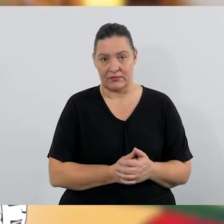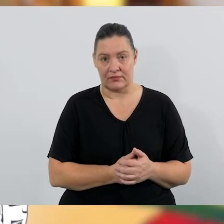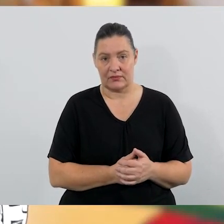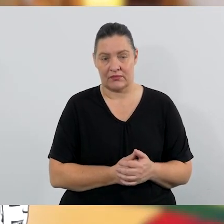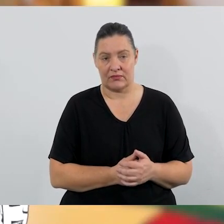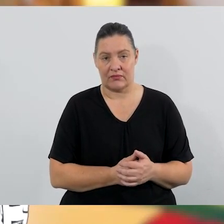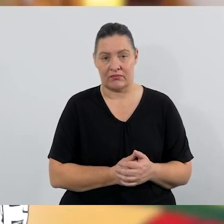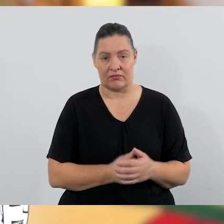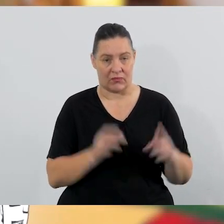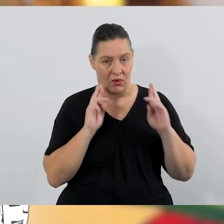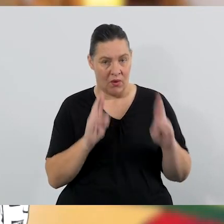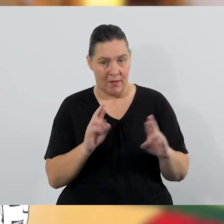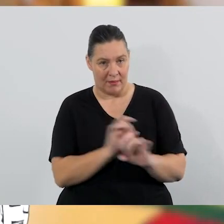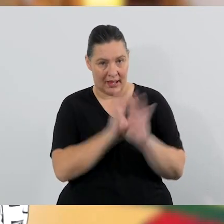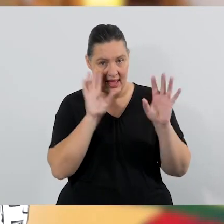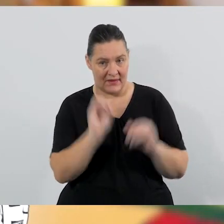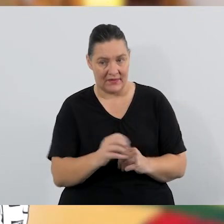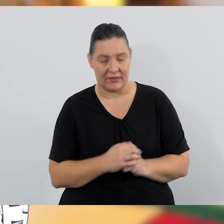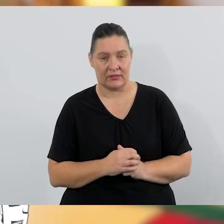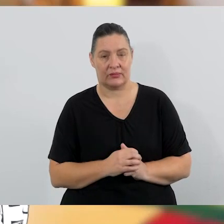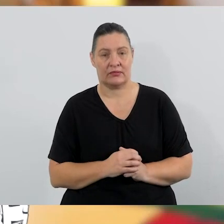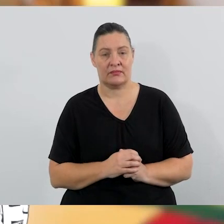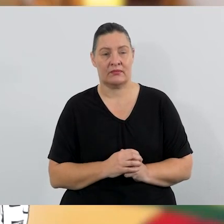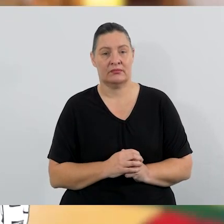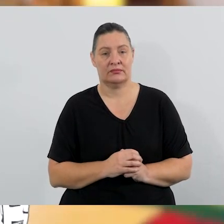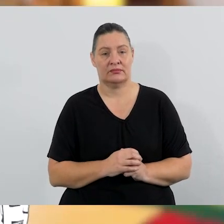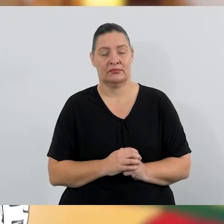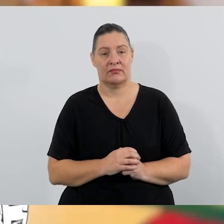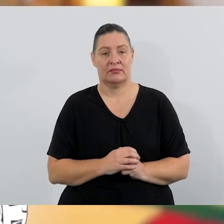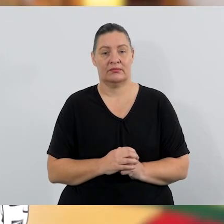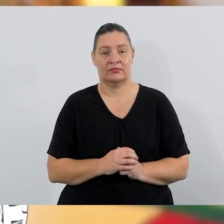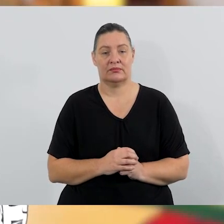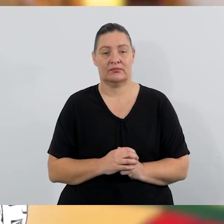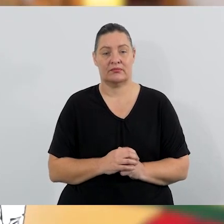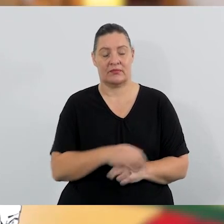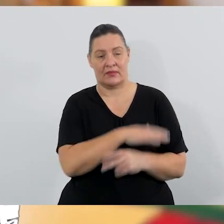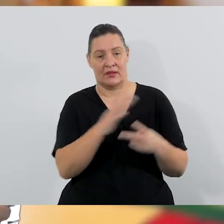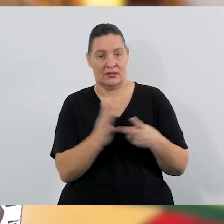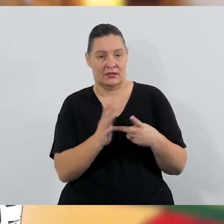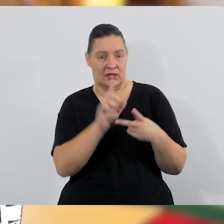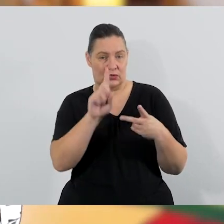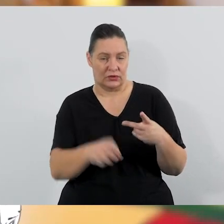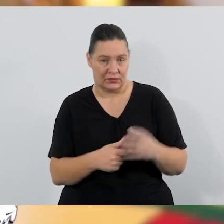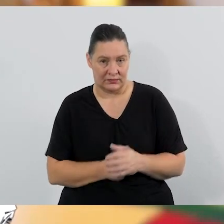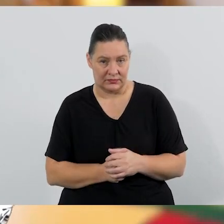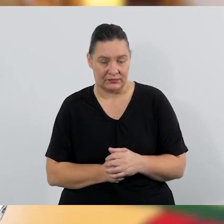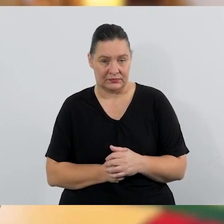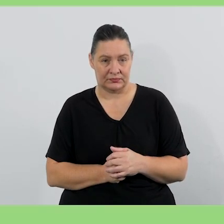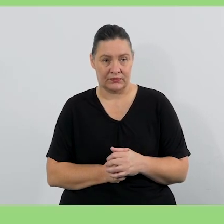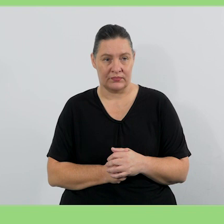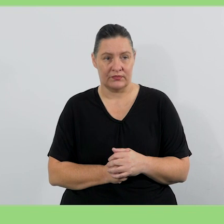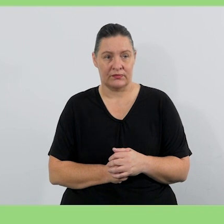imbalance. I hope that one was clear. Now we are going to move on to our second